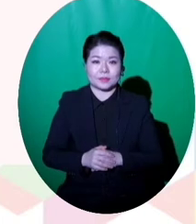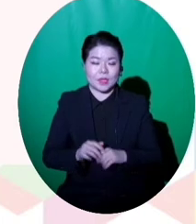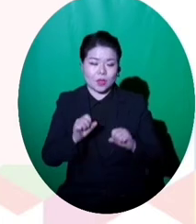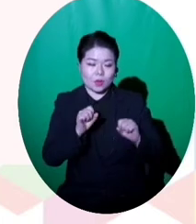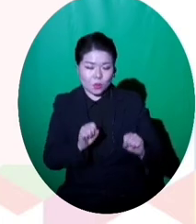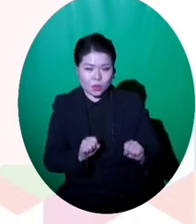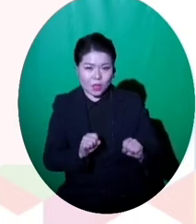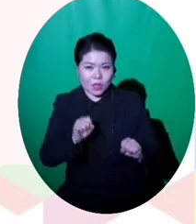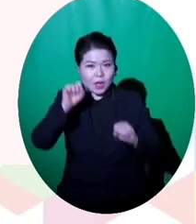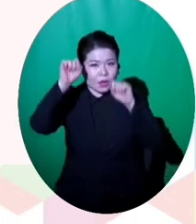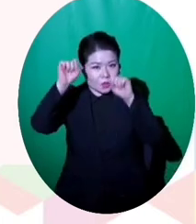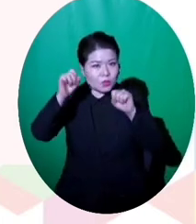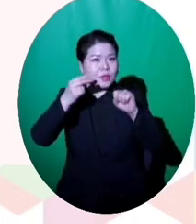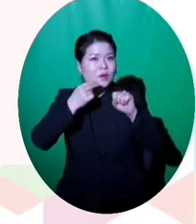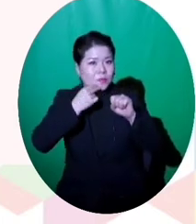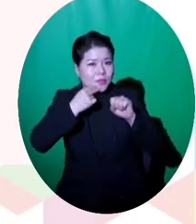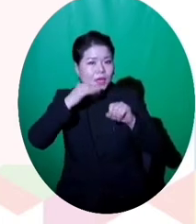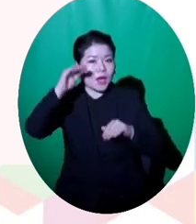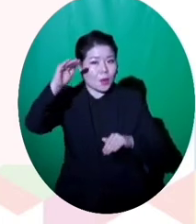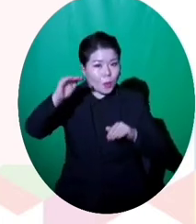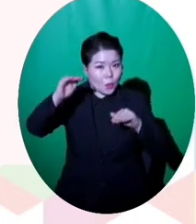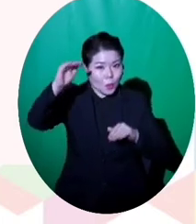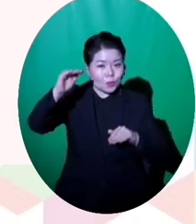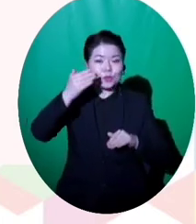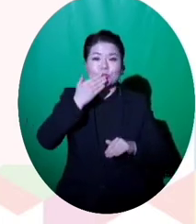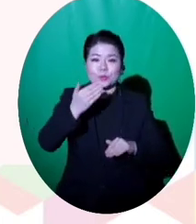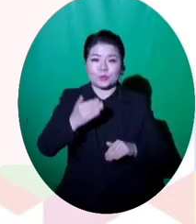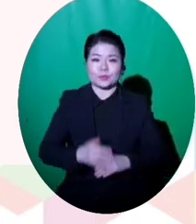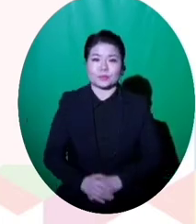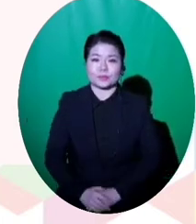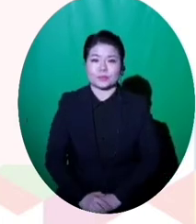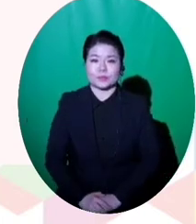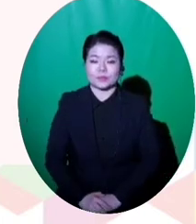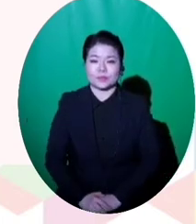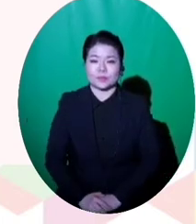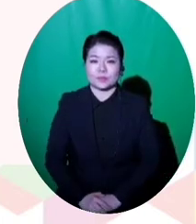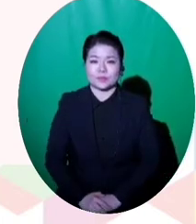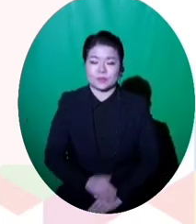and false, which are all the building blocks of computers.